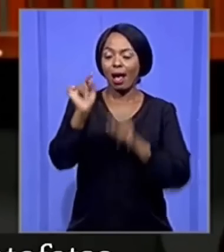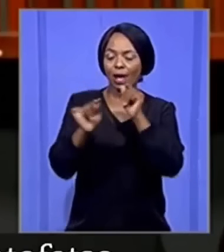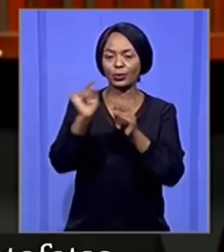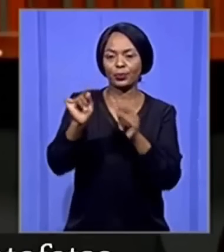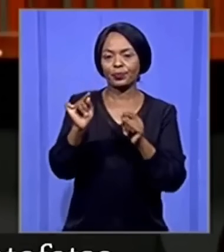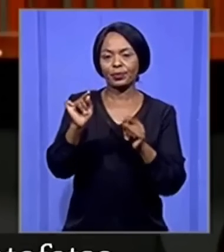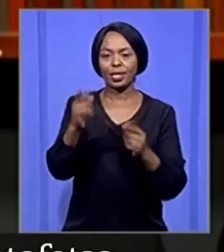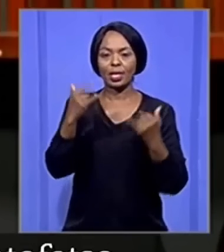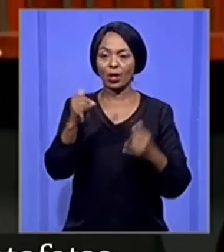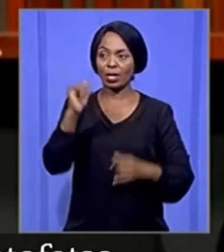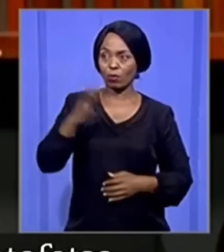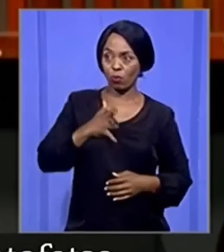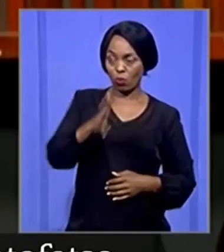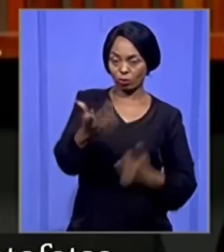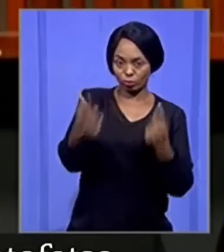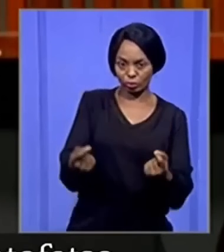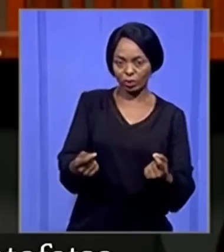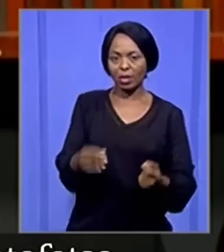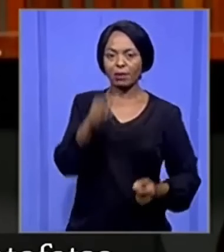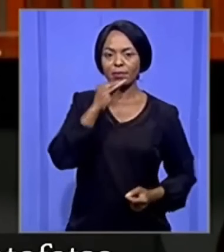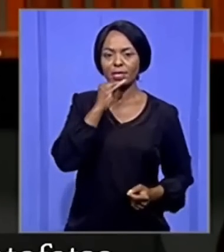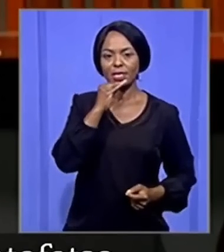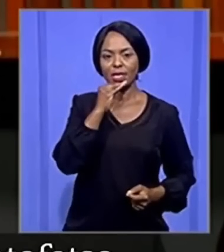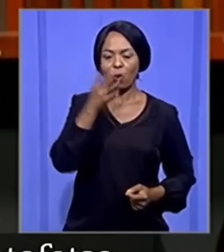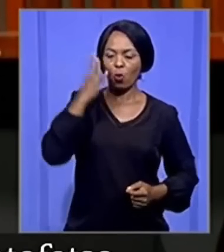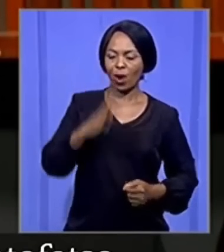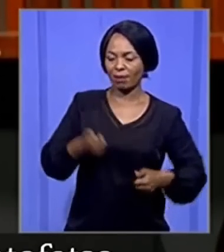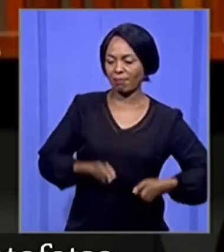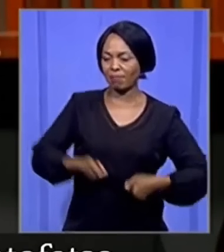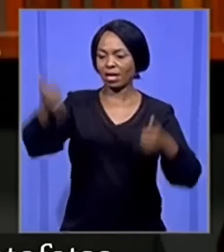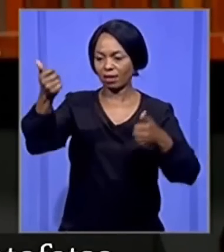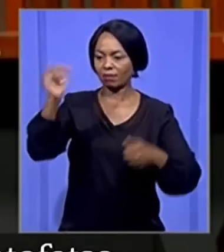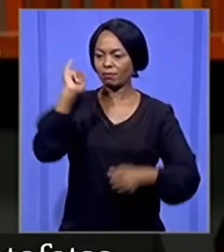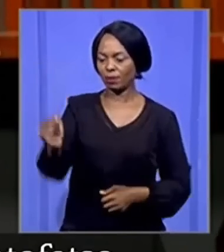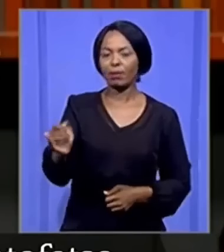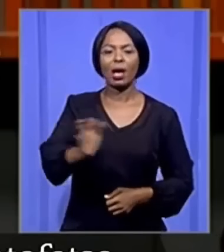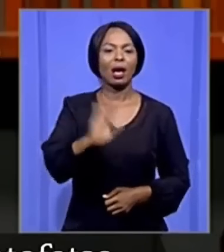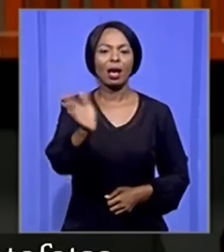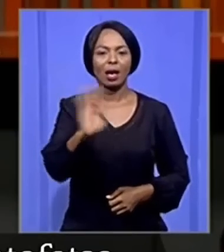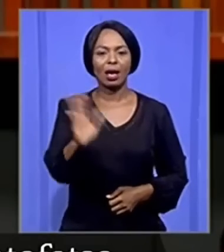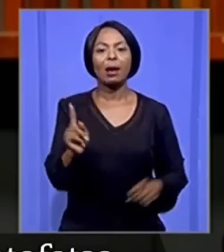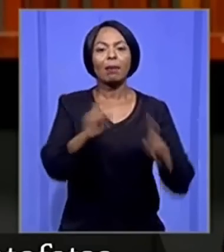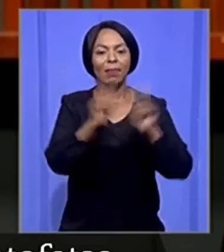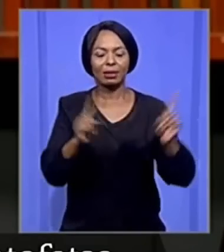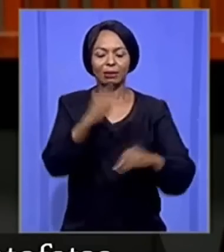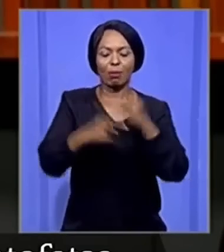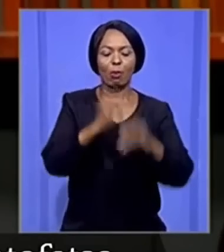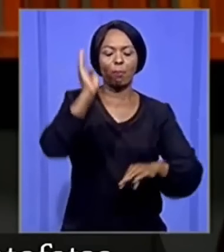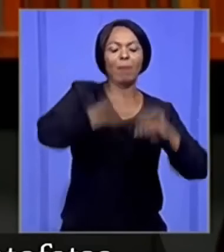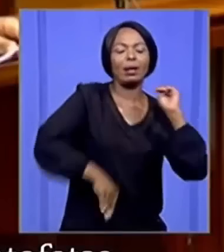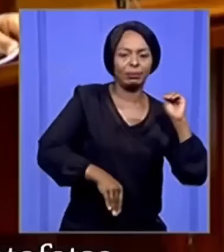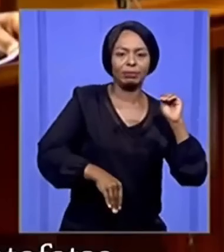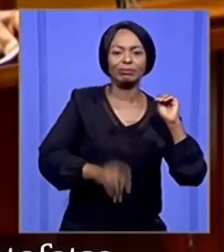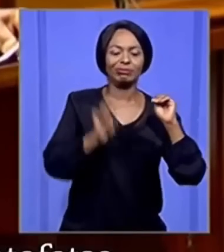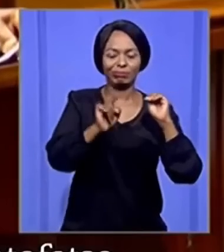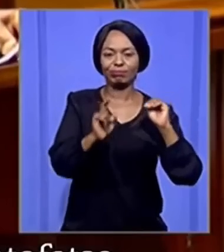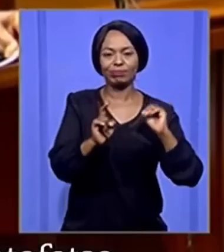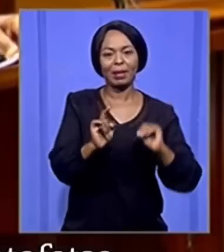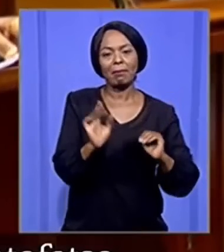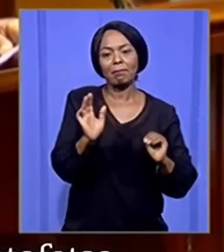that he wanted to revenge, it was not only about the revenge, it was about punishment and to revenge.